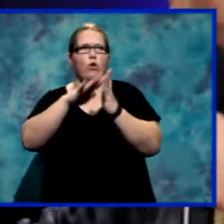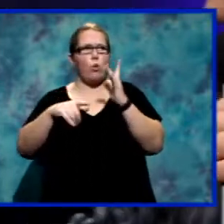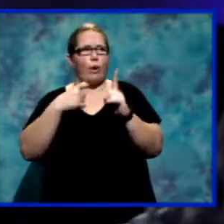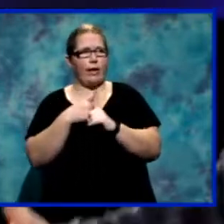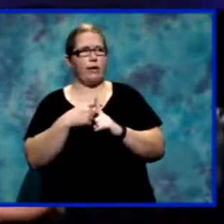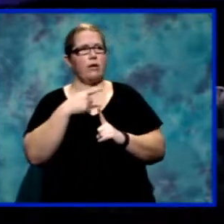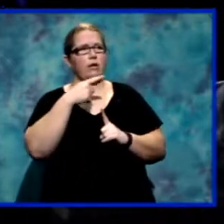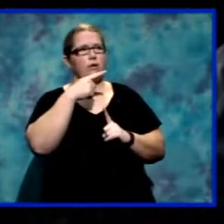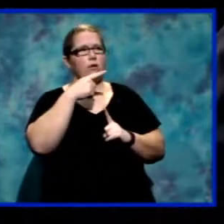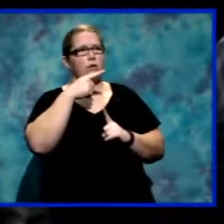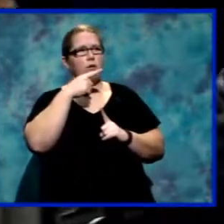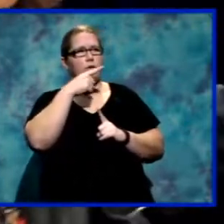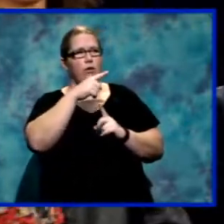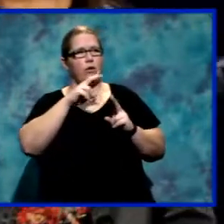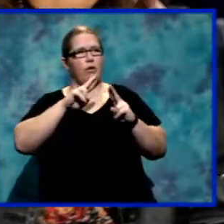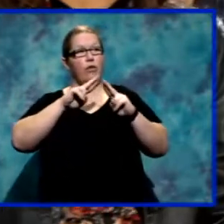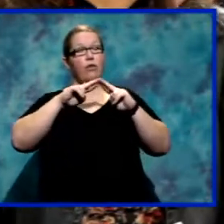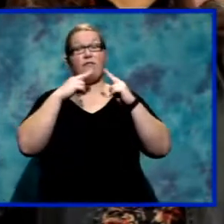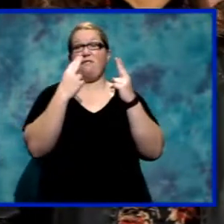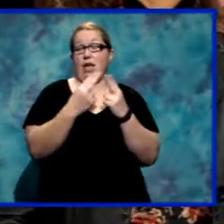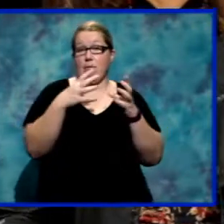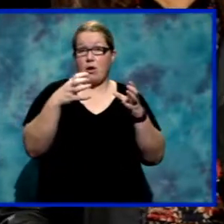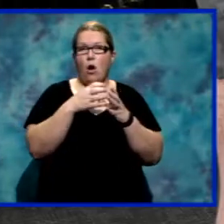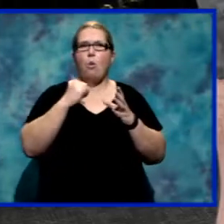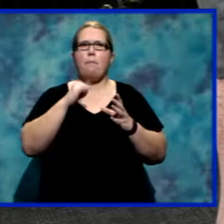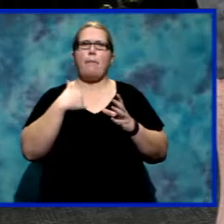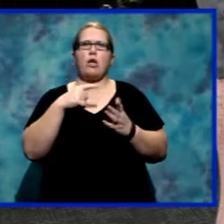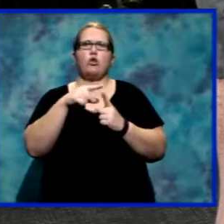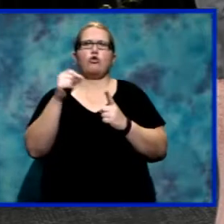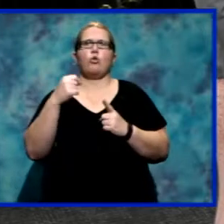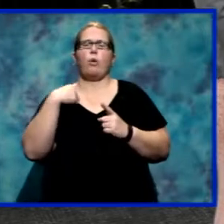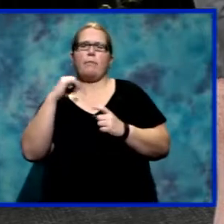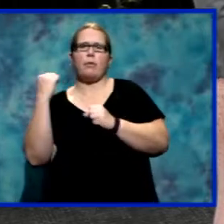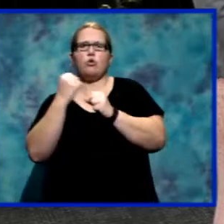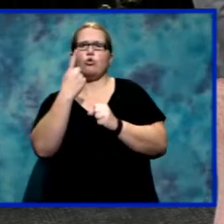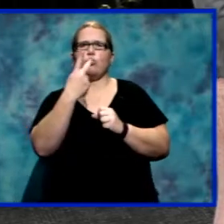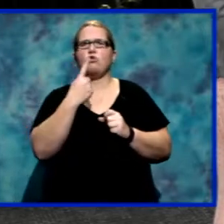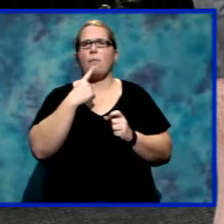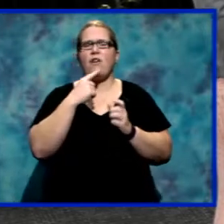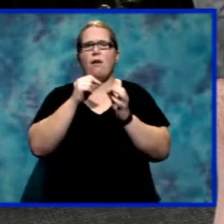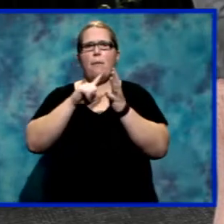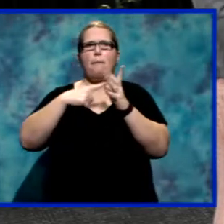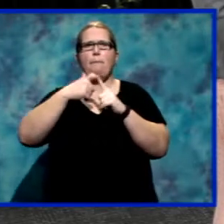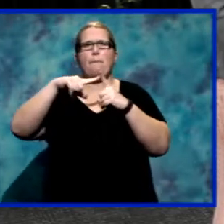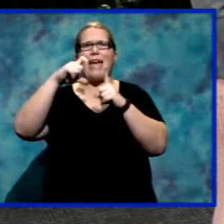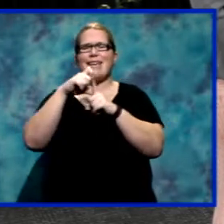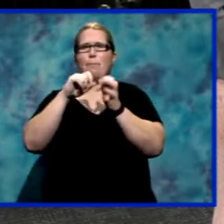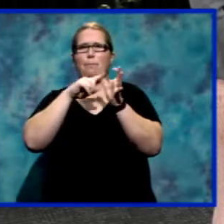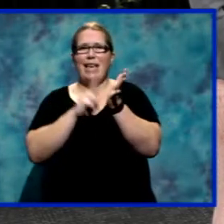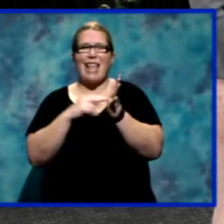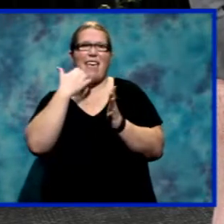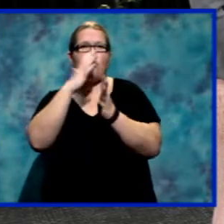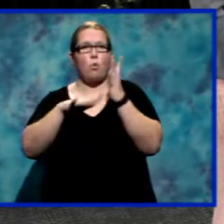family, the Grolleman, we're a Donata, we might choose to bring 2 cans of baked bean. So we bring 2 cans of baked beans every